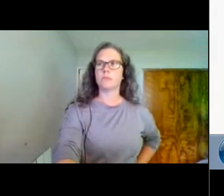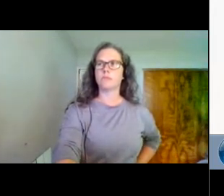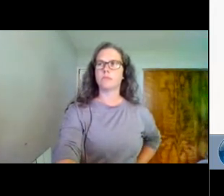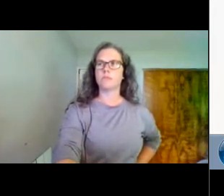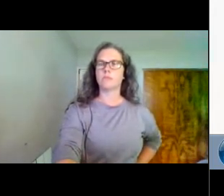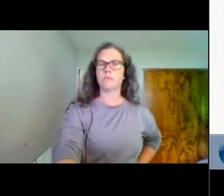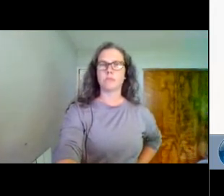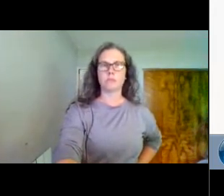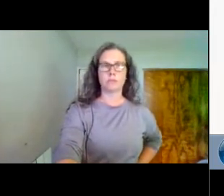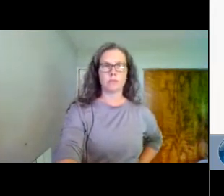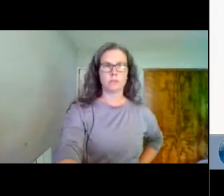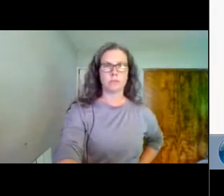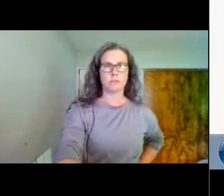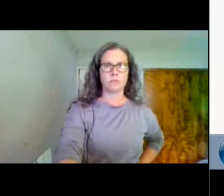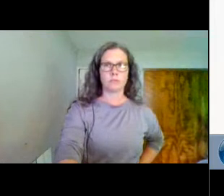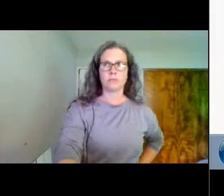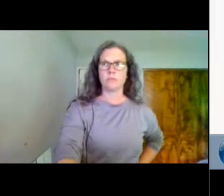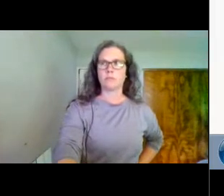Alex, this is Lynette.